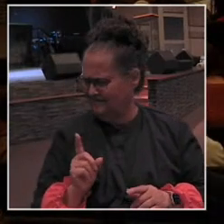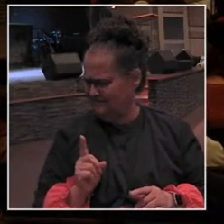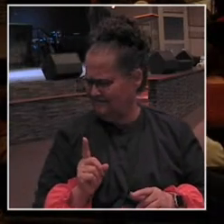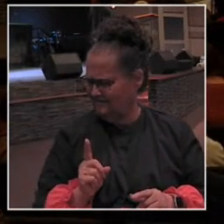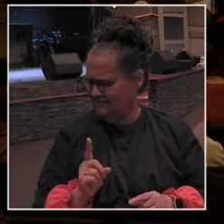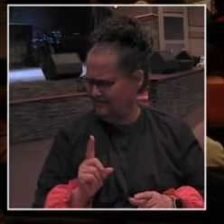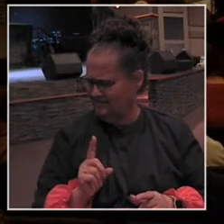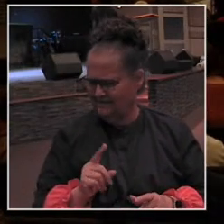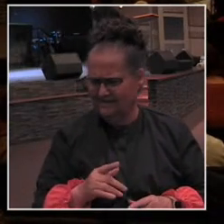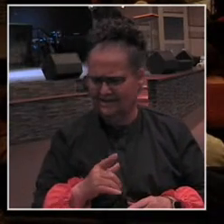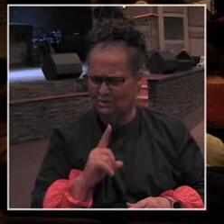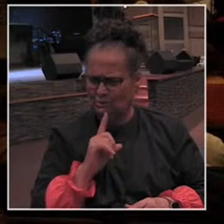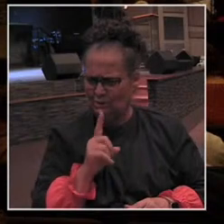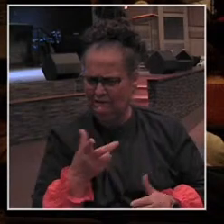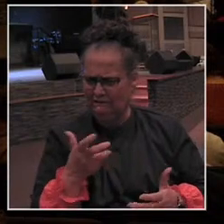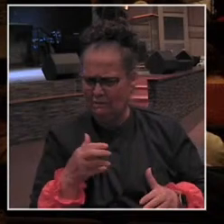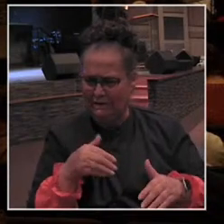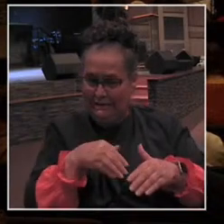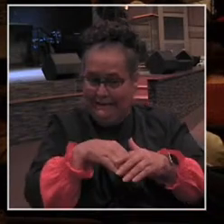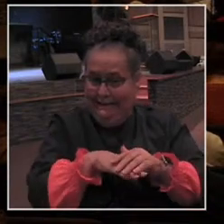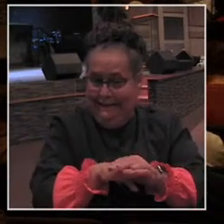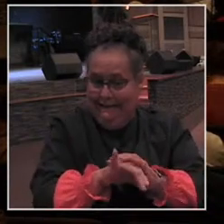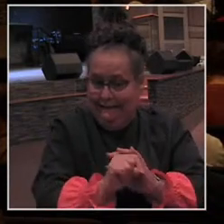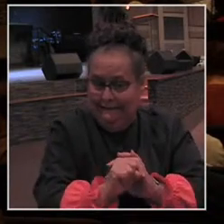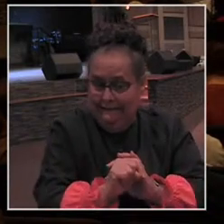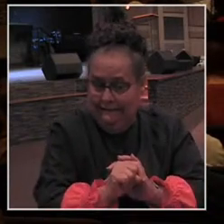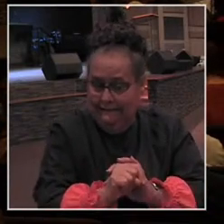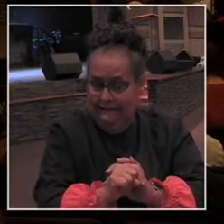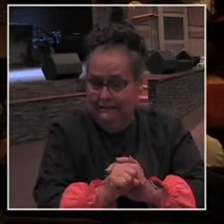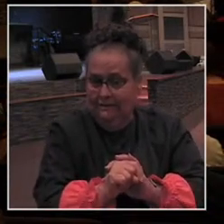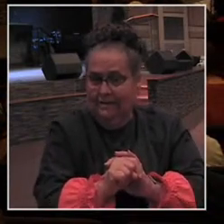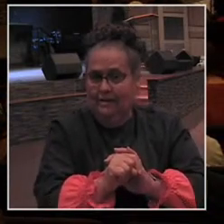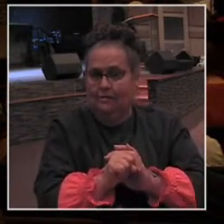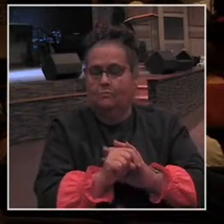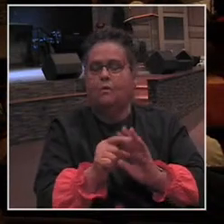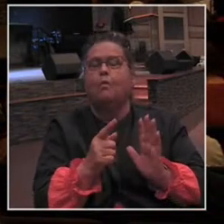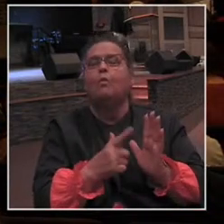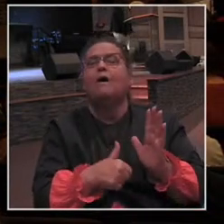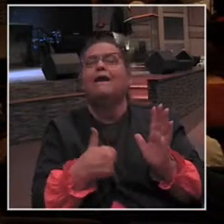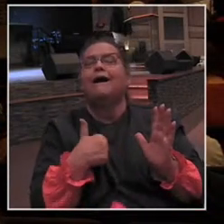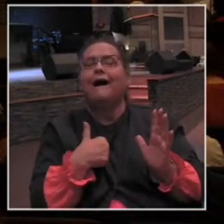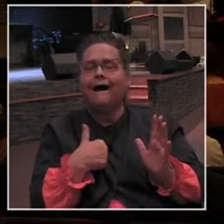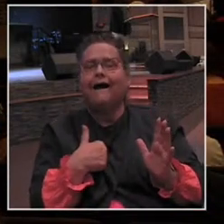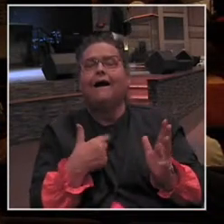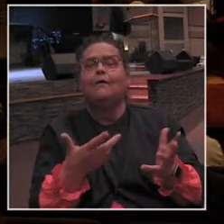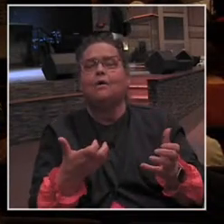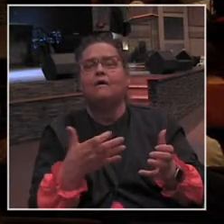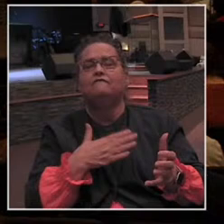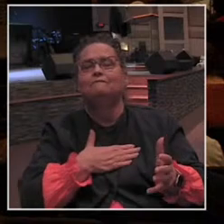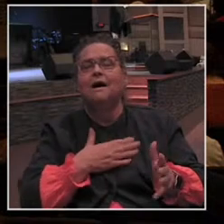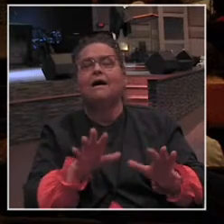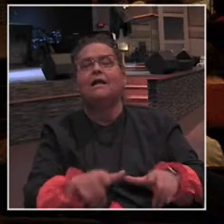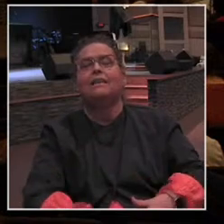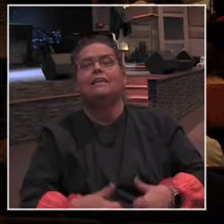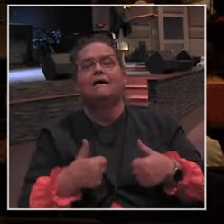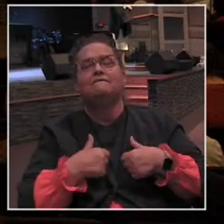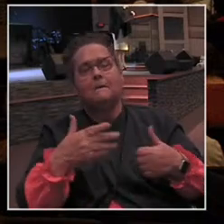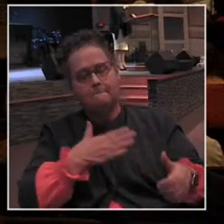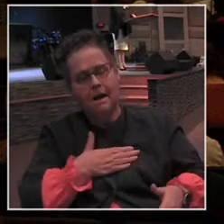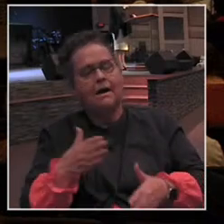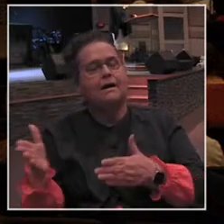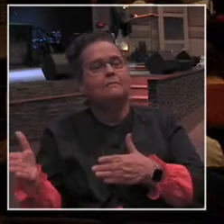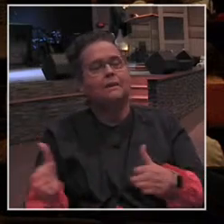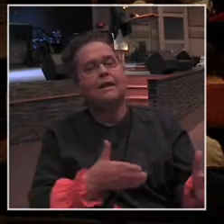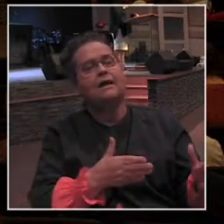I really didn't fully want to get in the boat because of the things I wanted for my life, that I had plans for